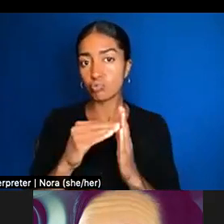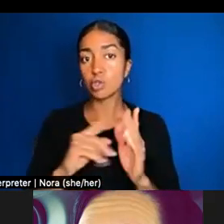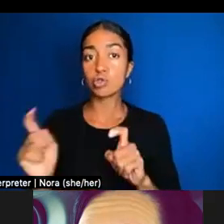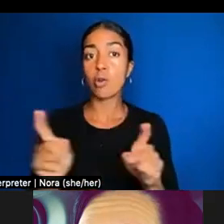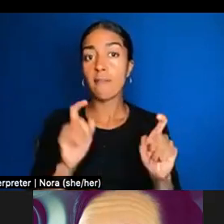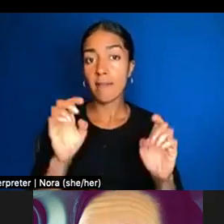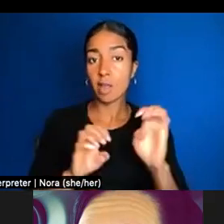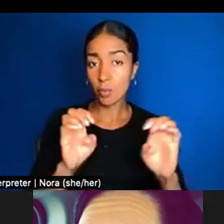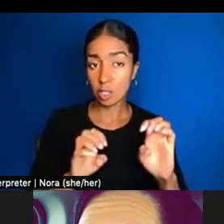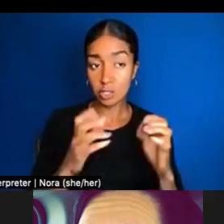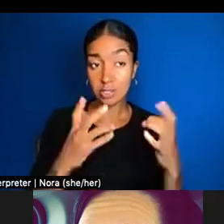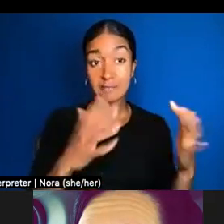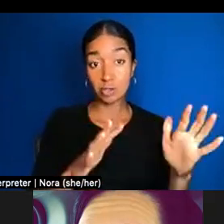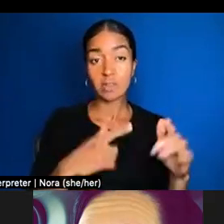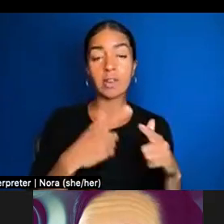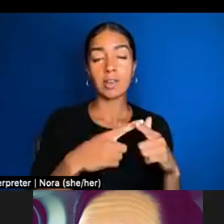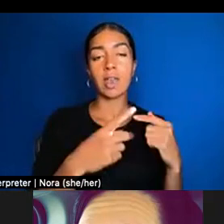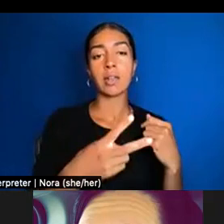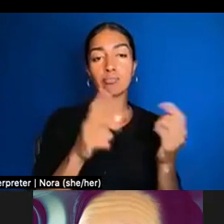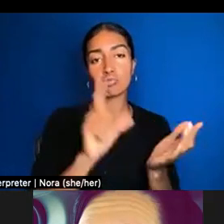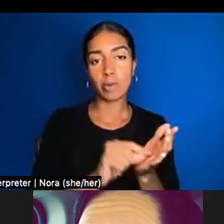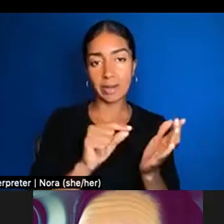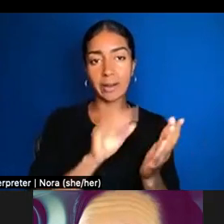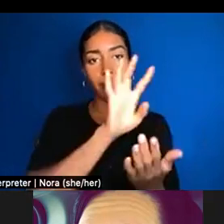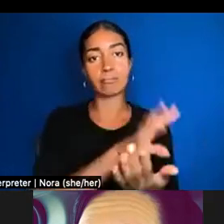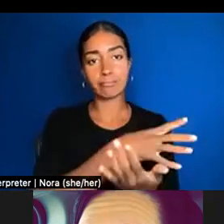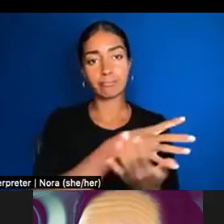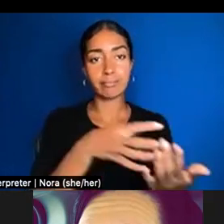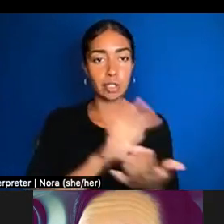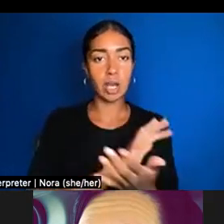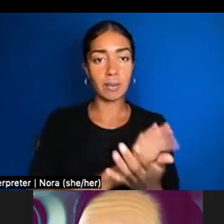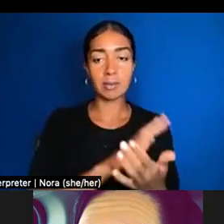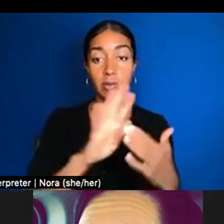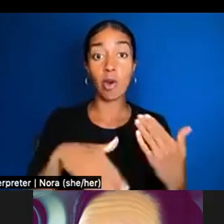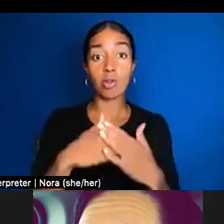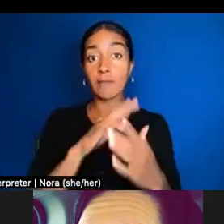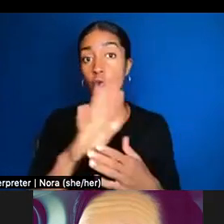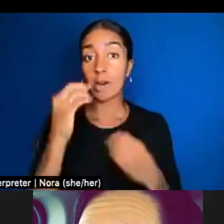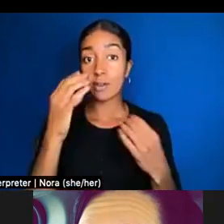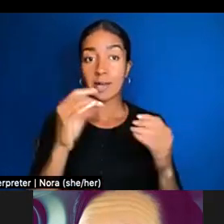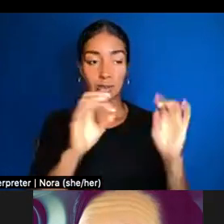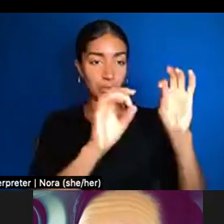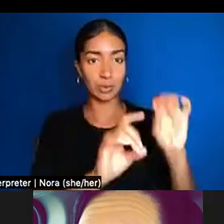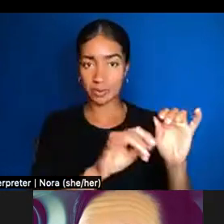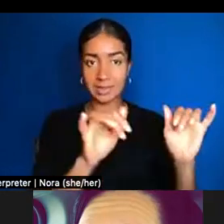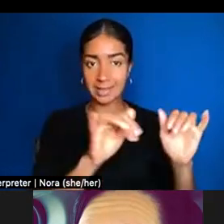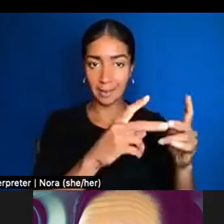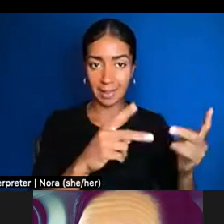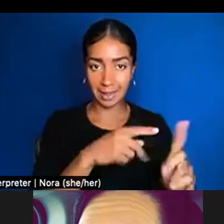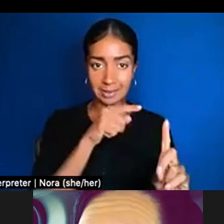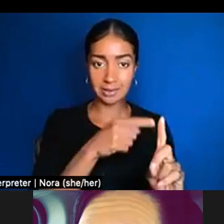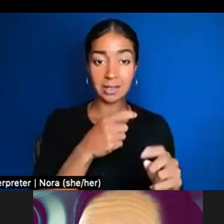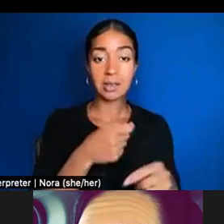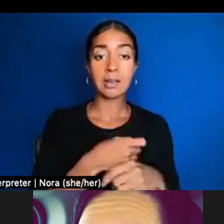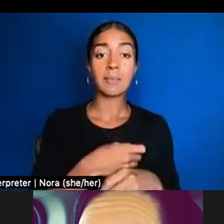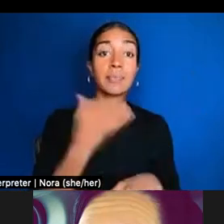just print out an Excel document and all the information is in one. Otherwise it gets to be a little, it gets to